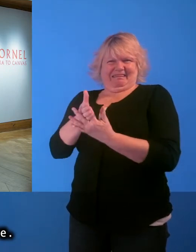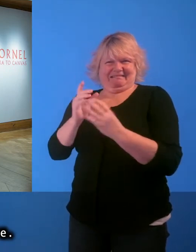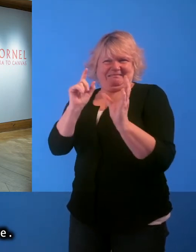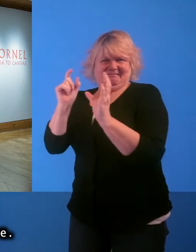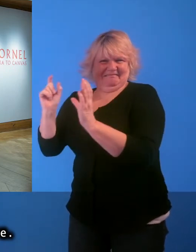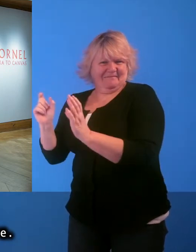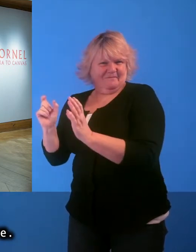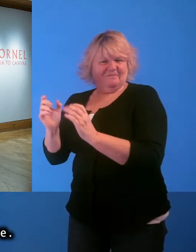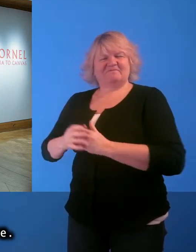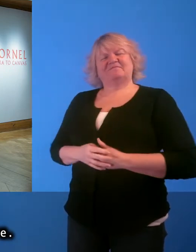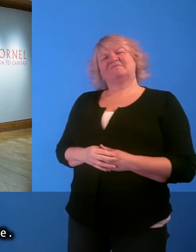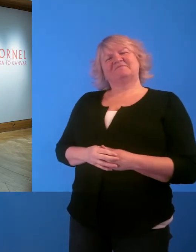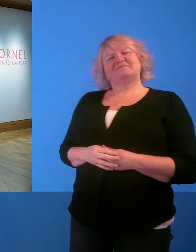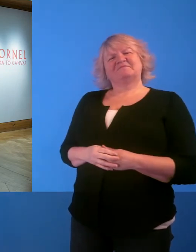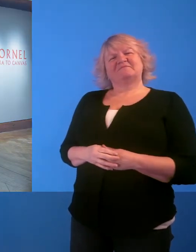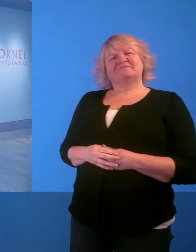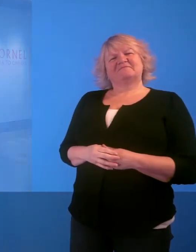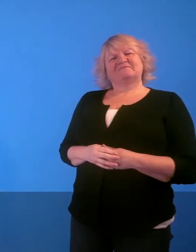intimate or intrusive.